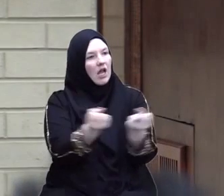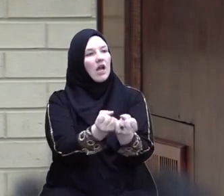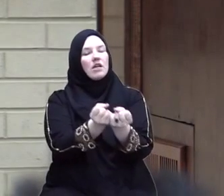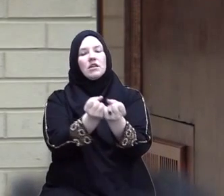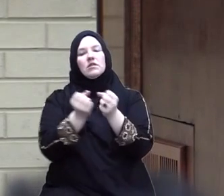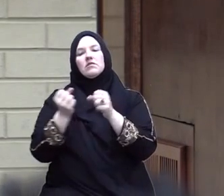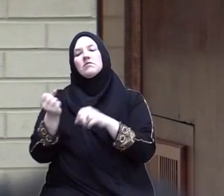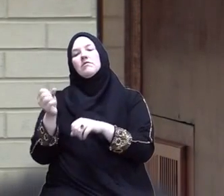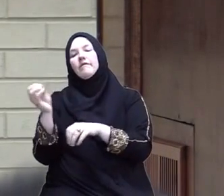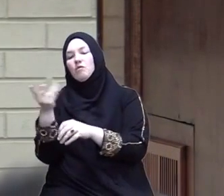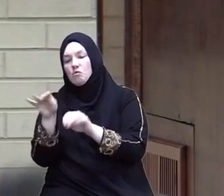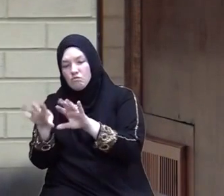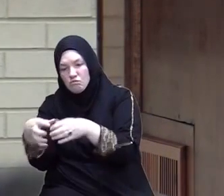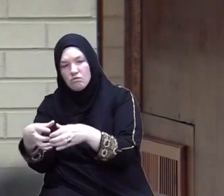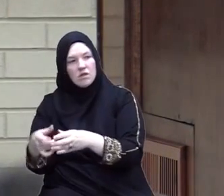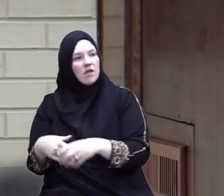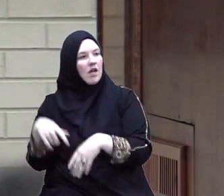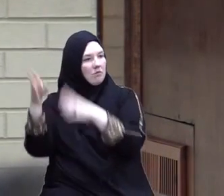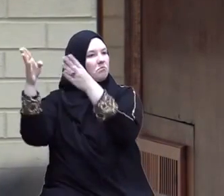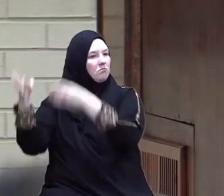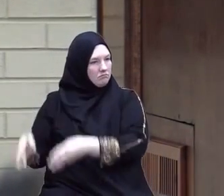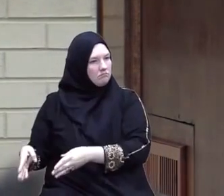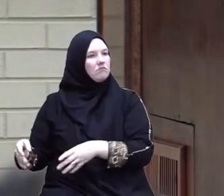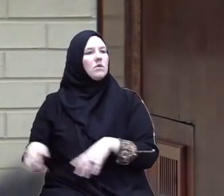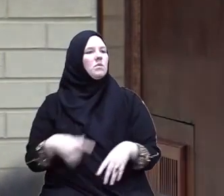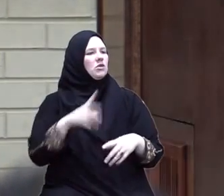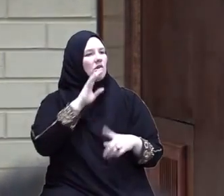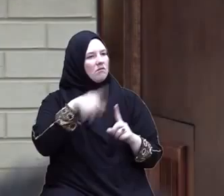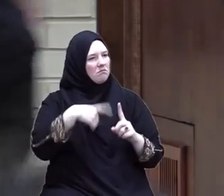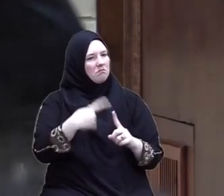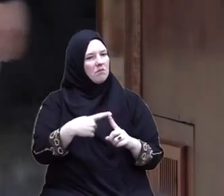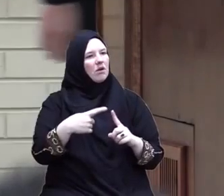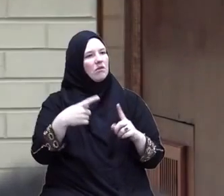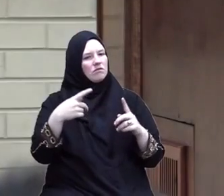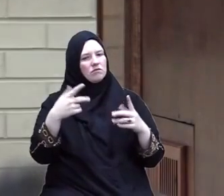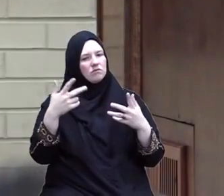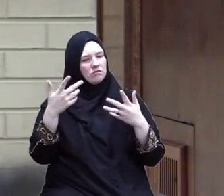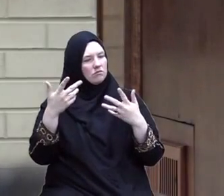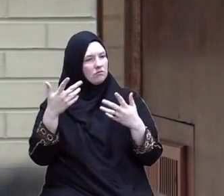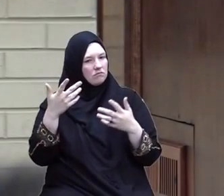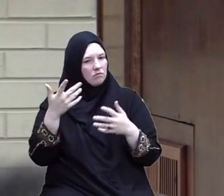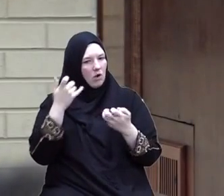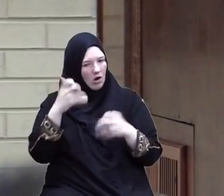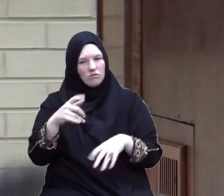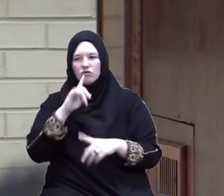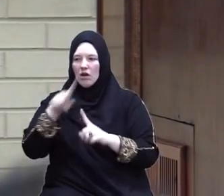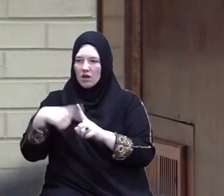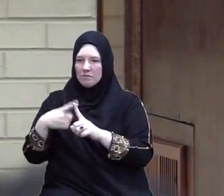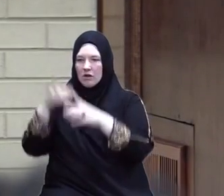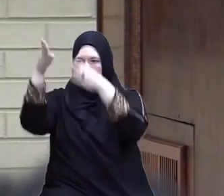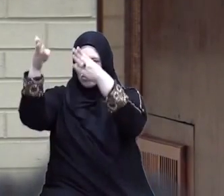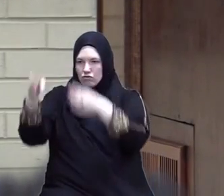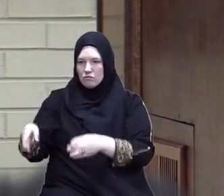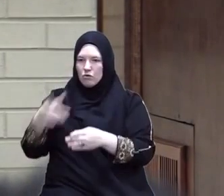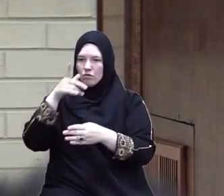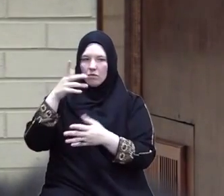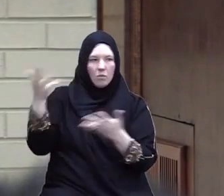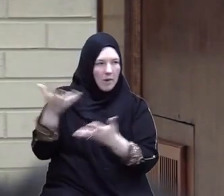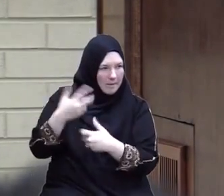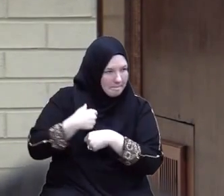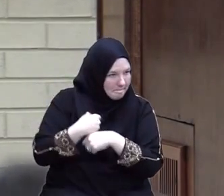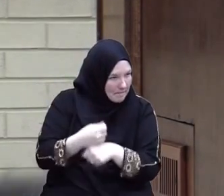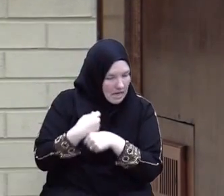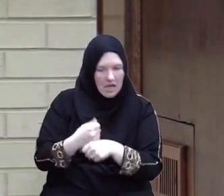nations? We spoke about man in the Quran as an individual, as a behavior, as a creature, as what